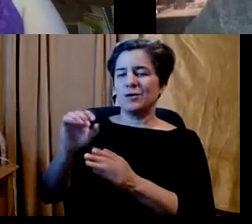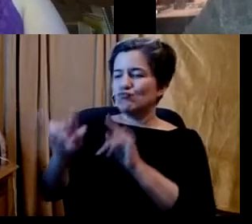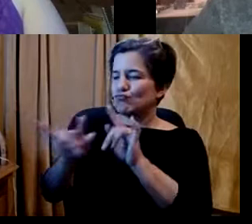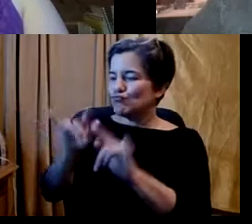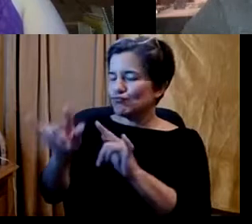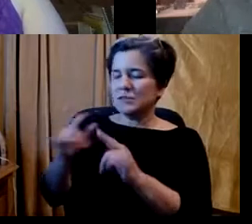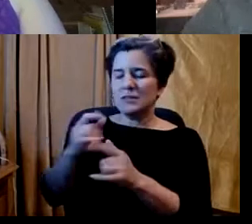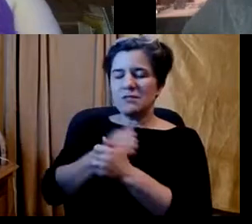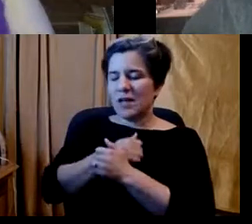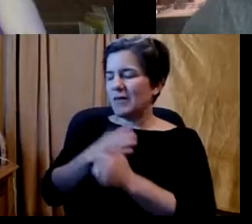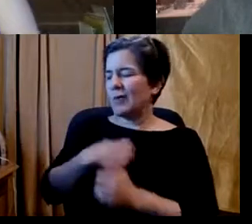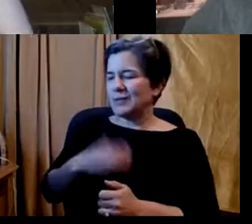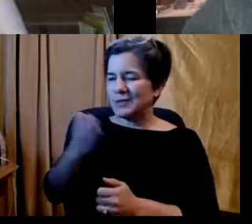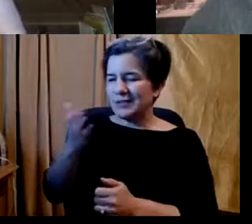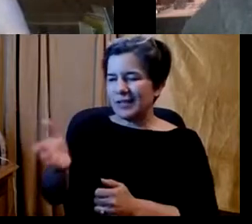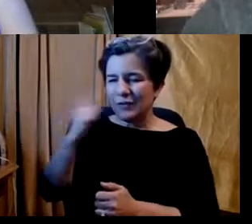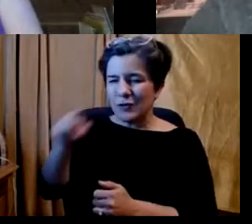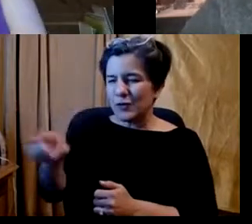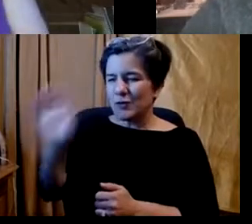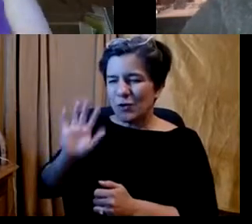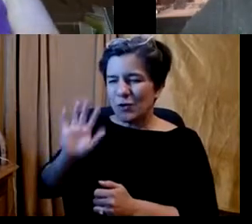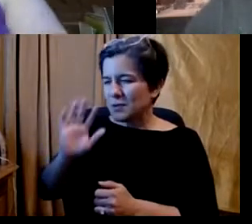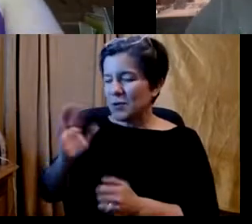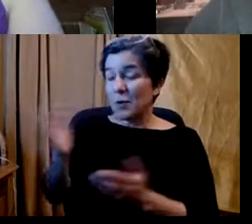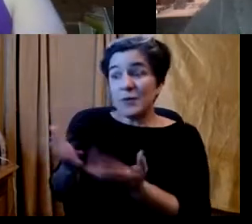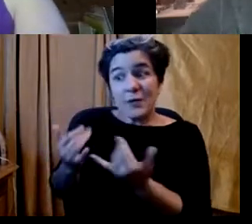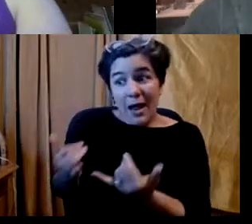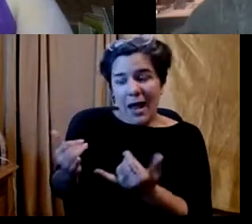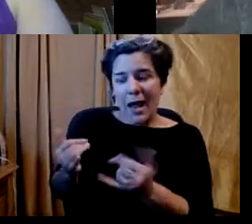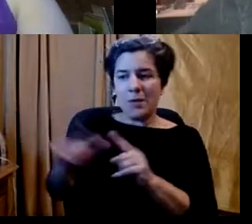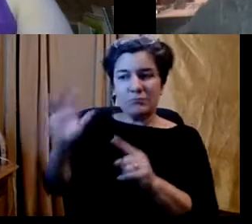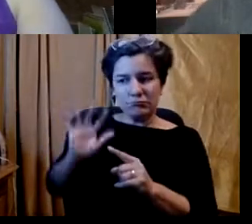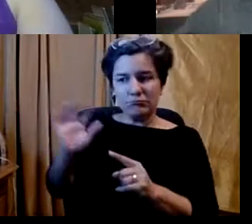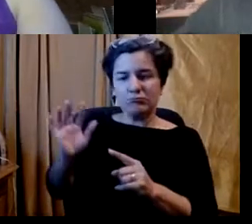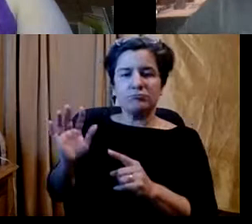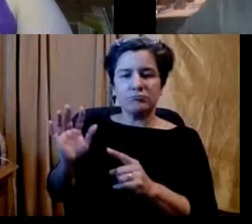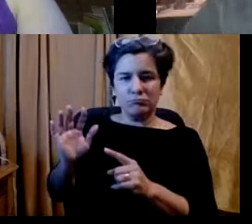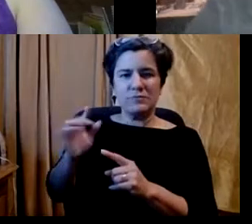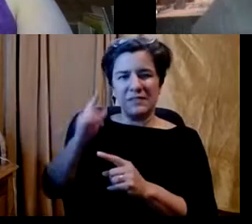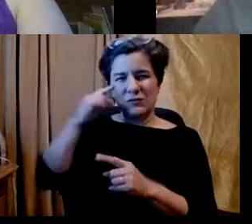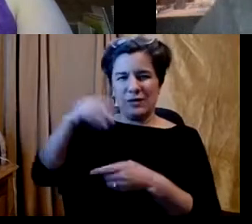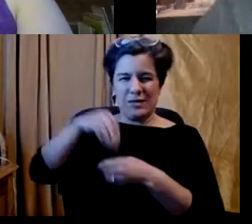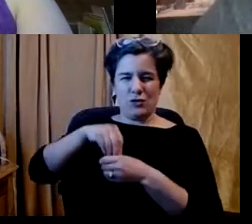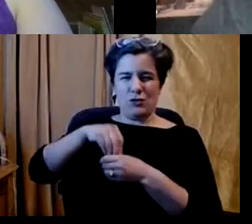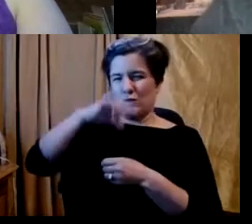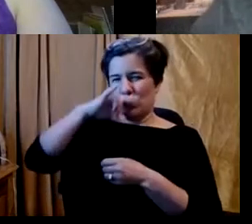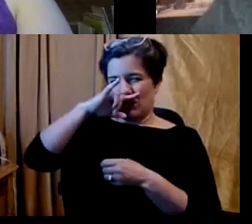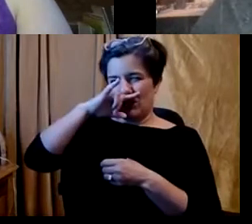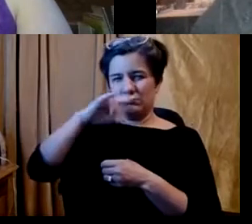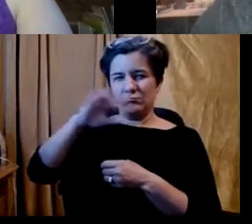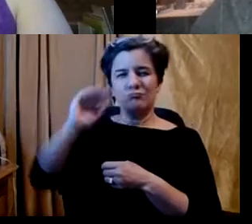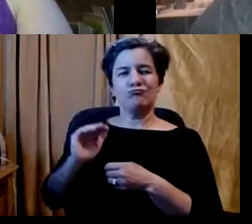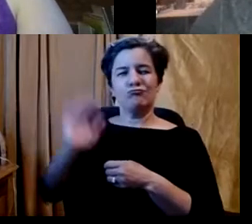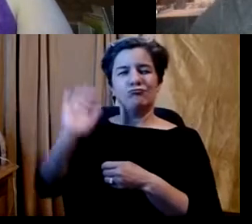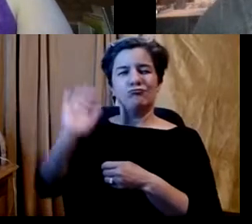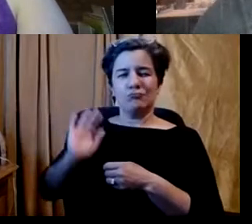them and that you're there for them now, okay, those kind of things for your inner child. Let